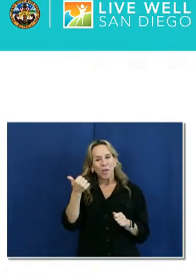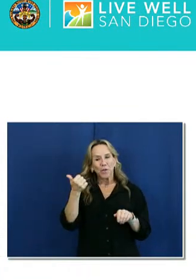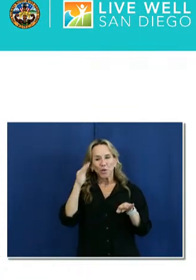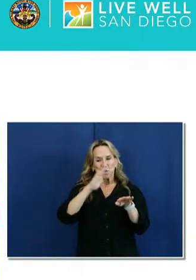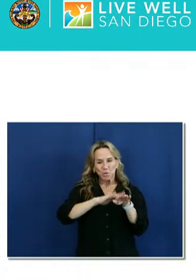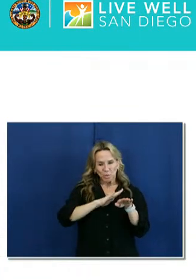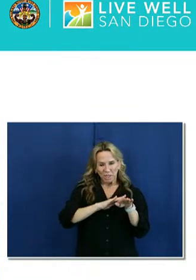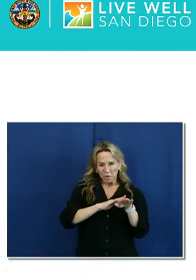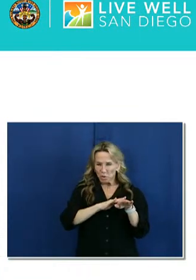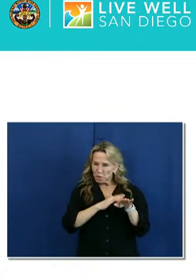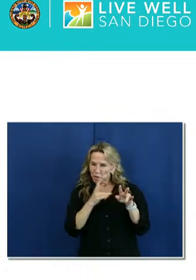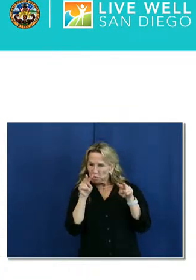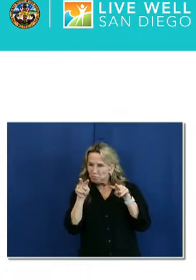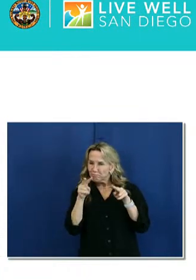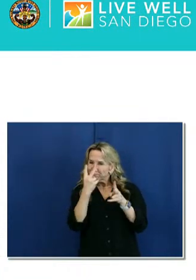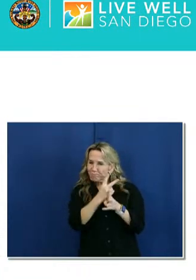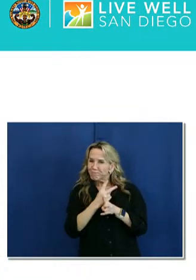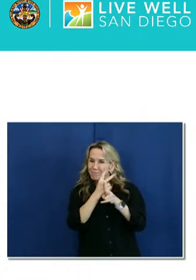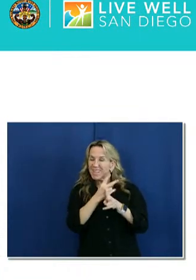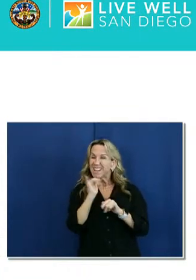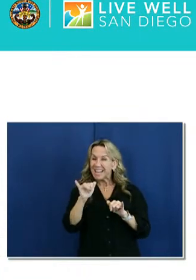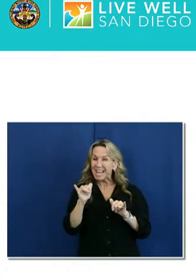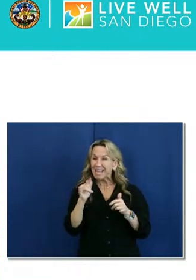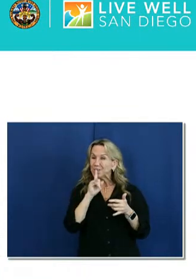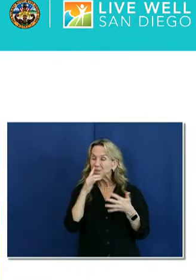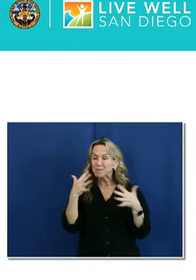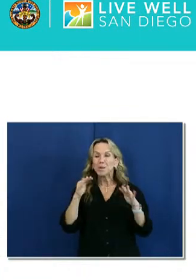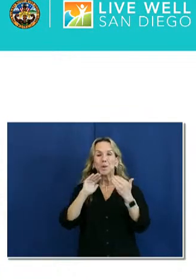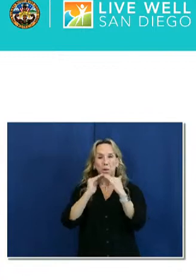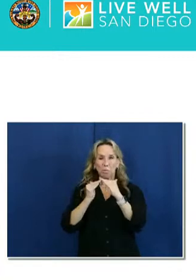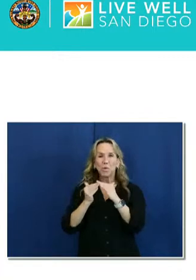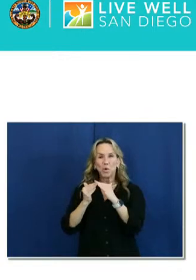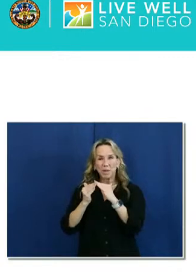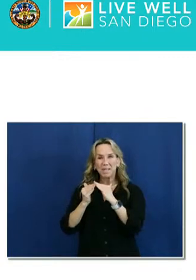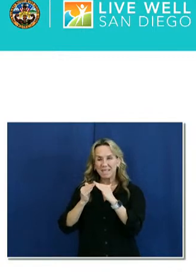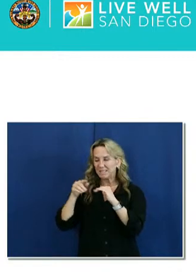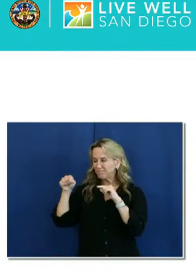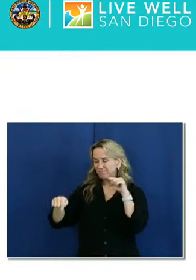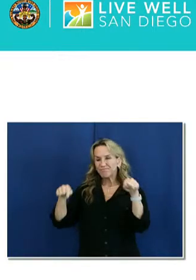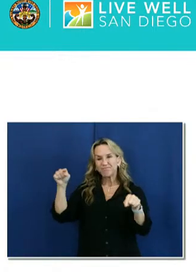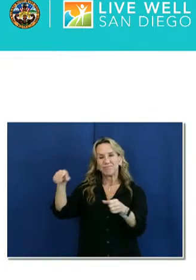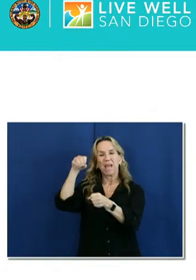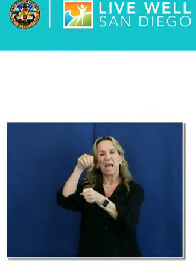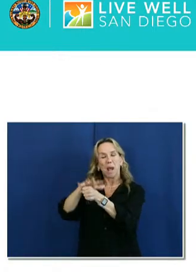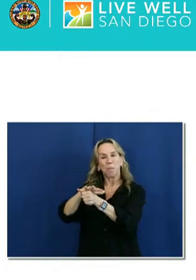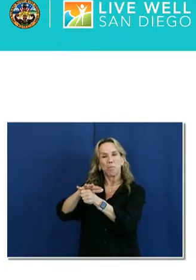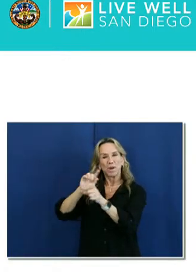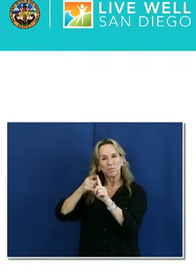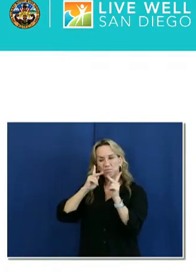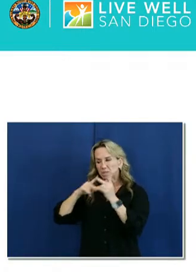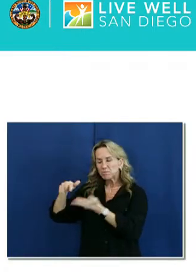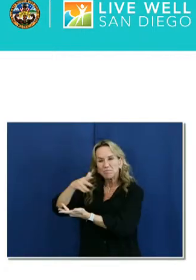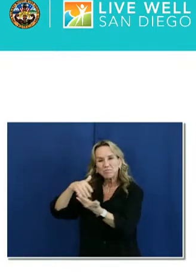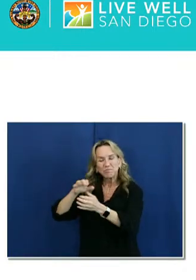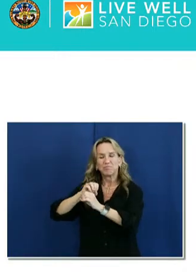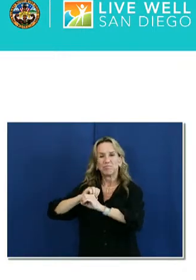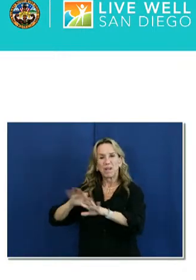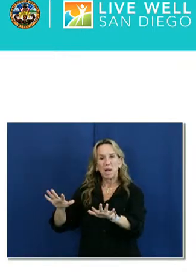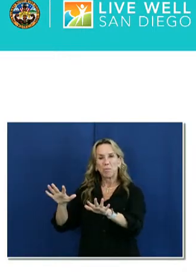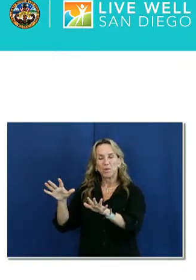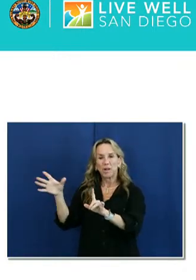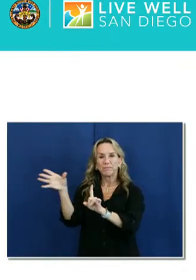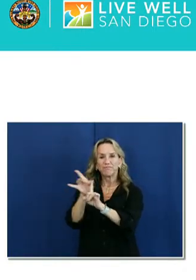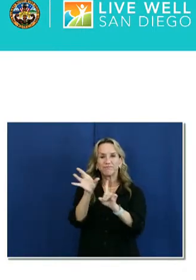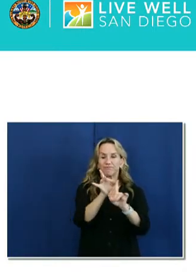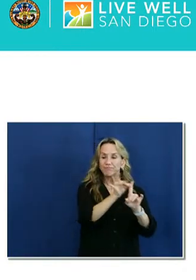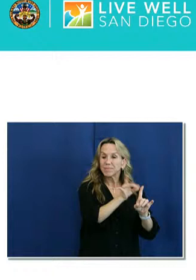metric for San Diego is community settings outbreaks. And if you will go to thank you. This slide shows